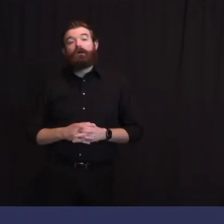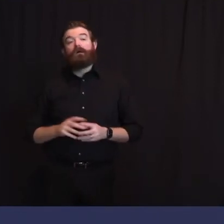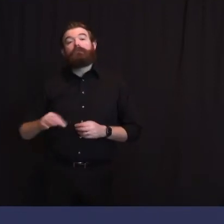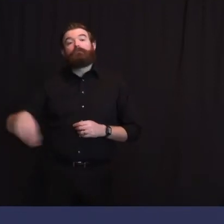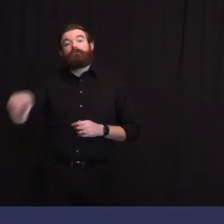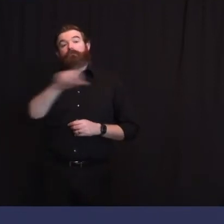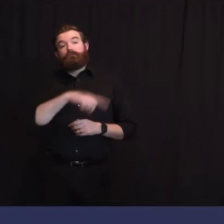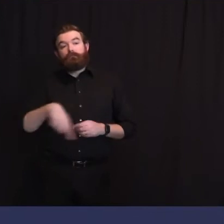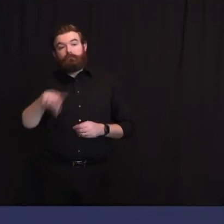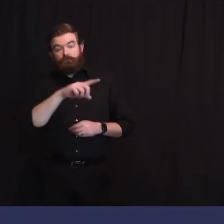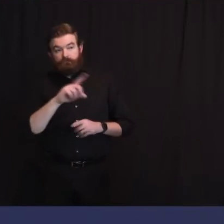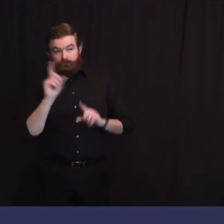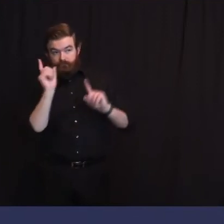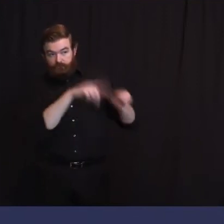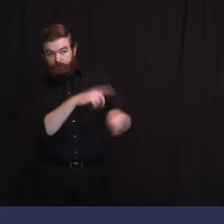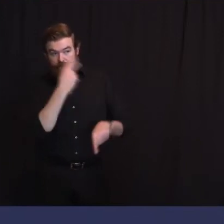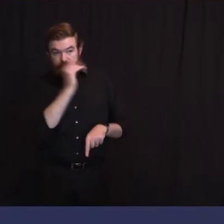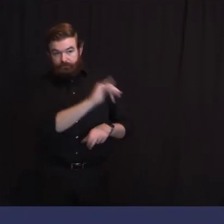just seeing it,